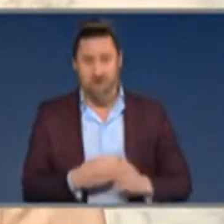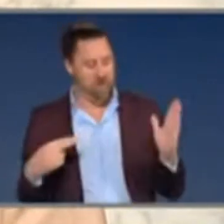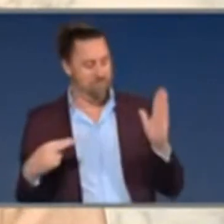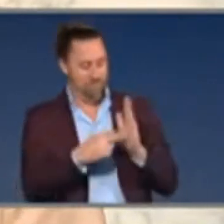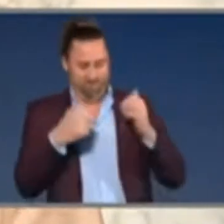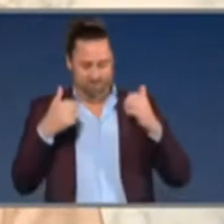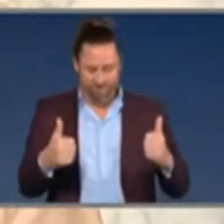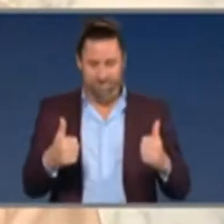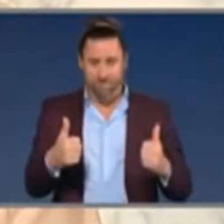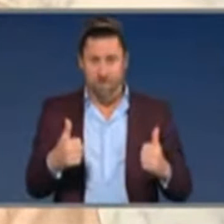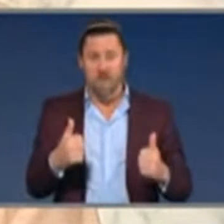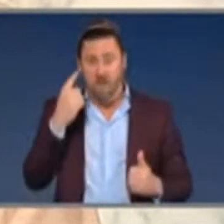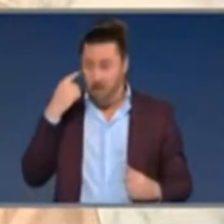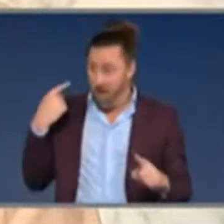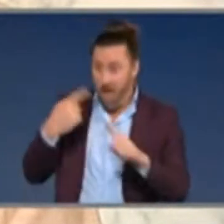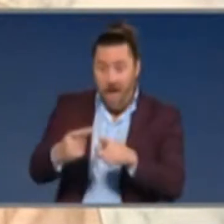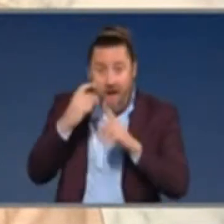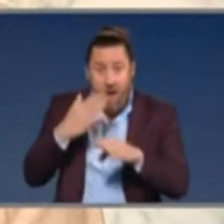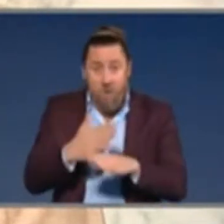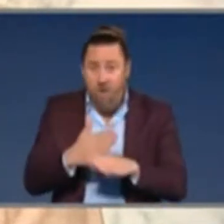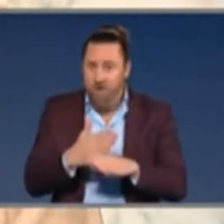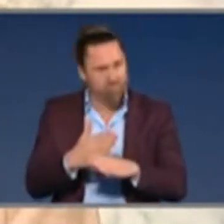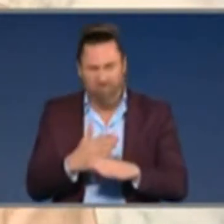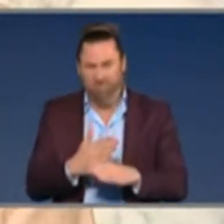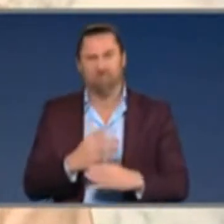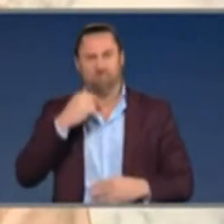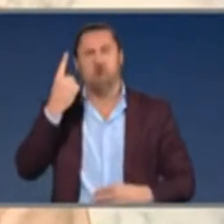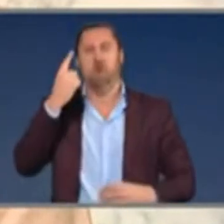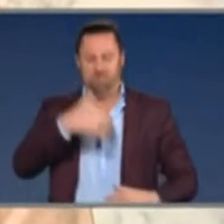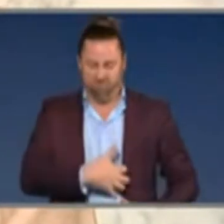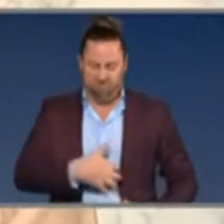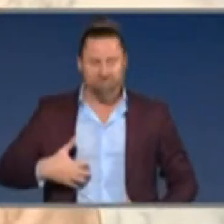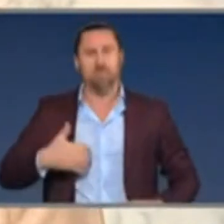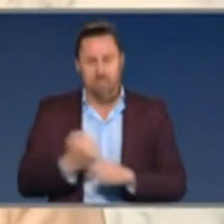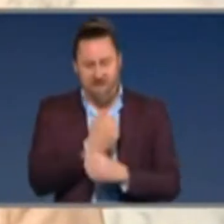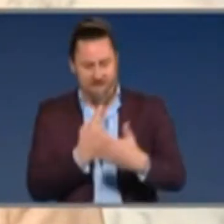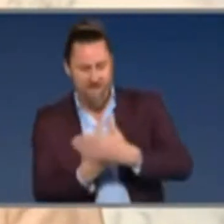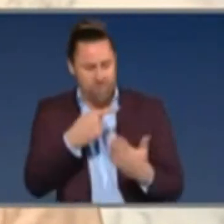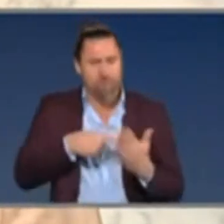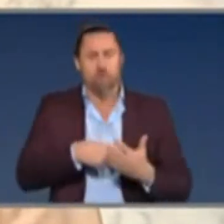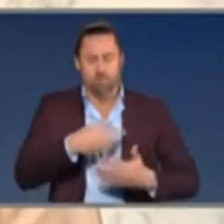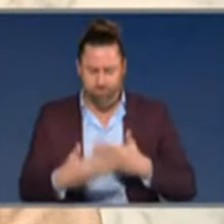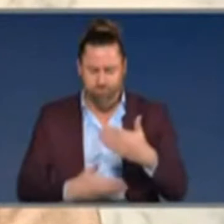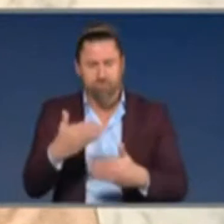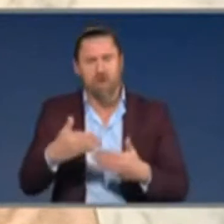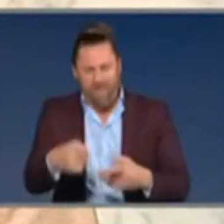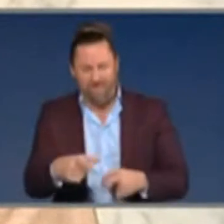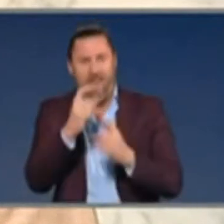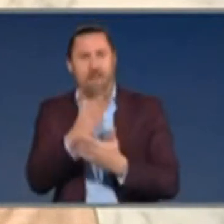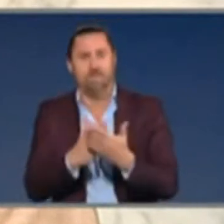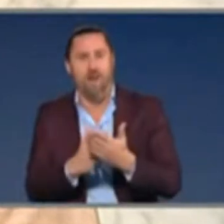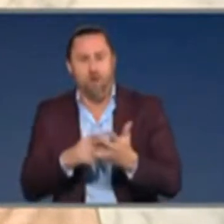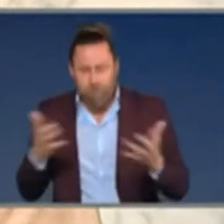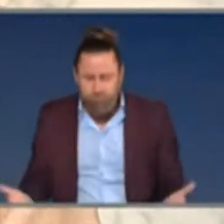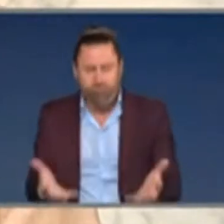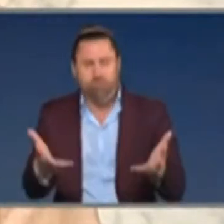tomorrow, as we begin the implementation of the National Agreement in full partnership between governments and Aboriginal